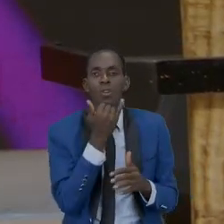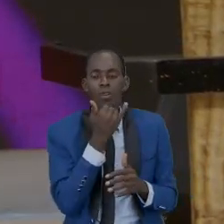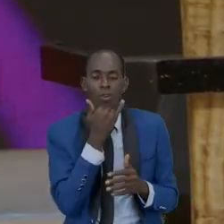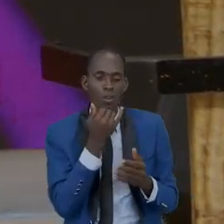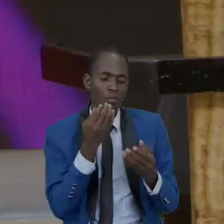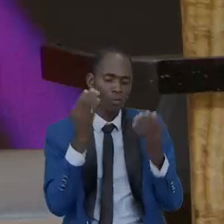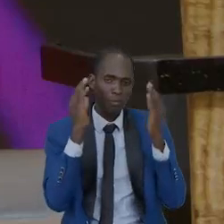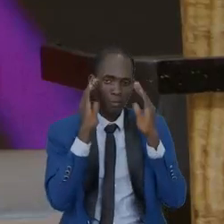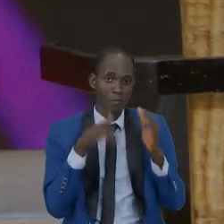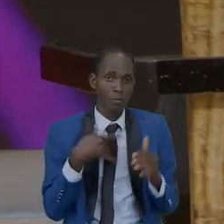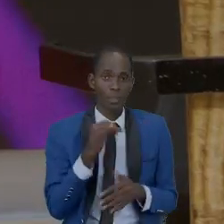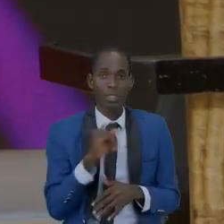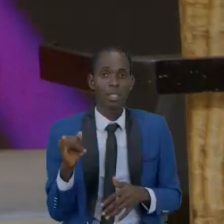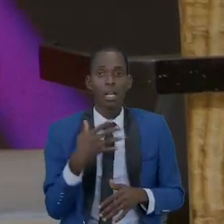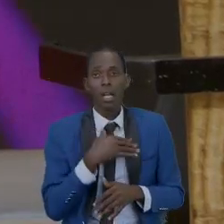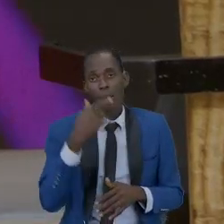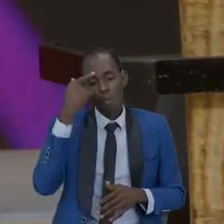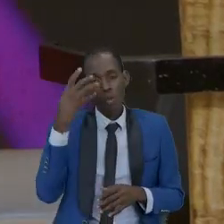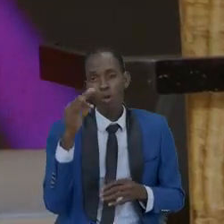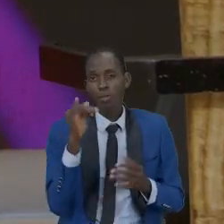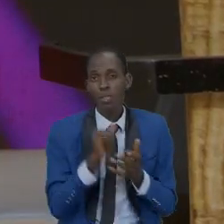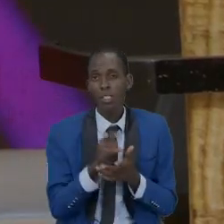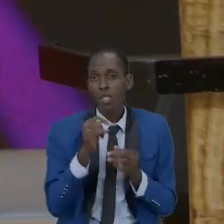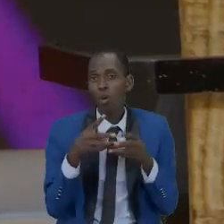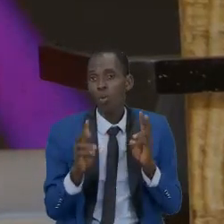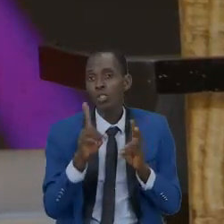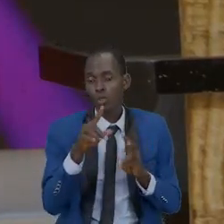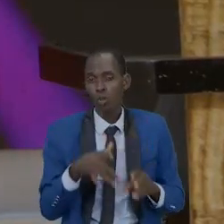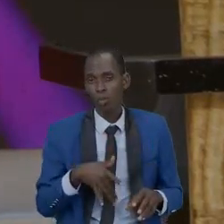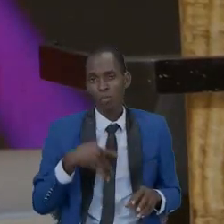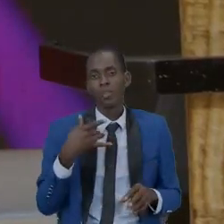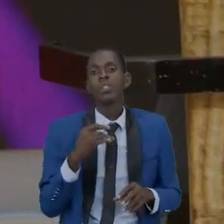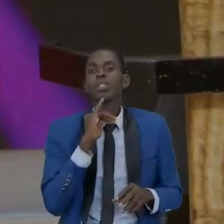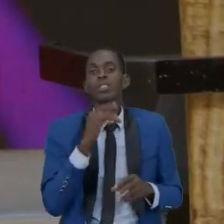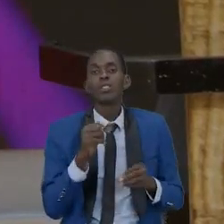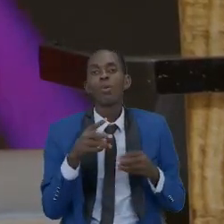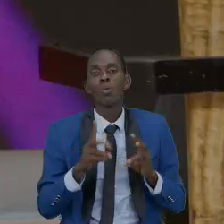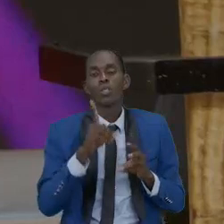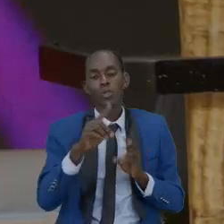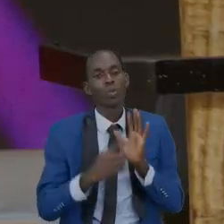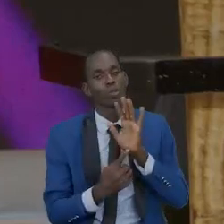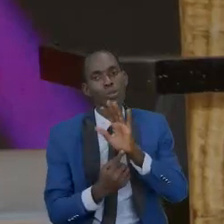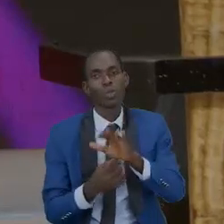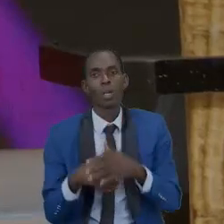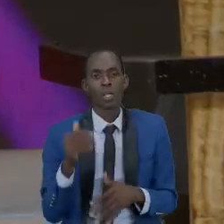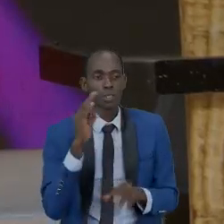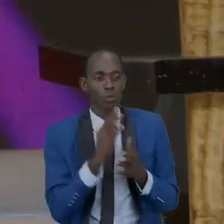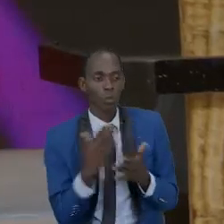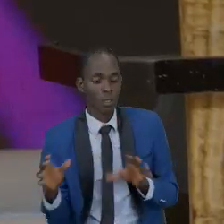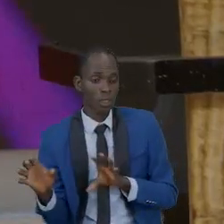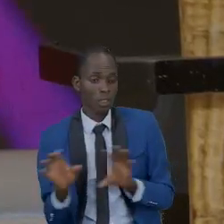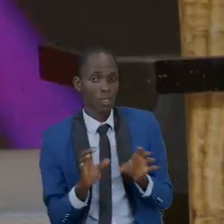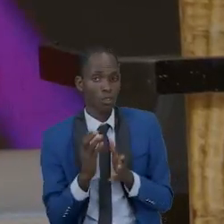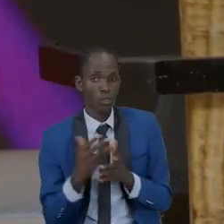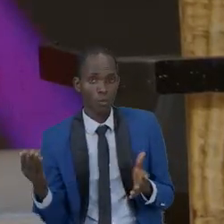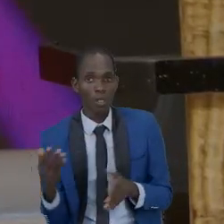of that, the way you feel is how you will now act. If somebody did something and